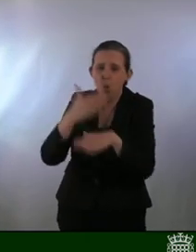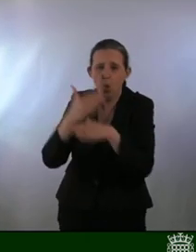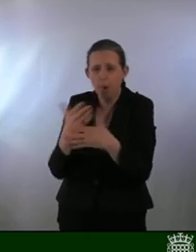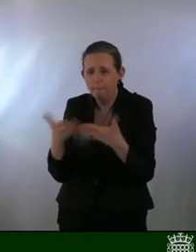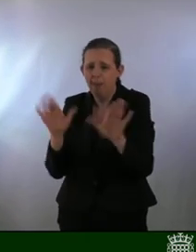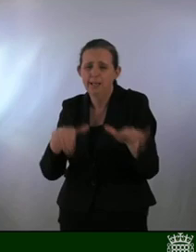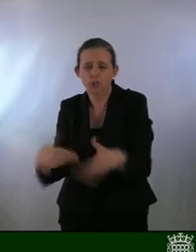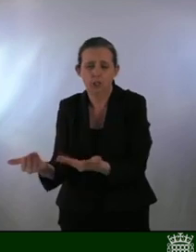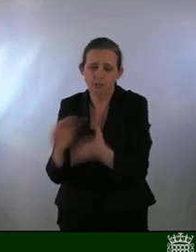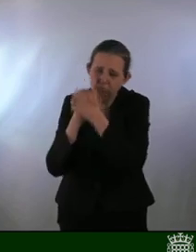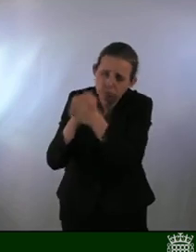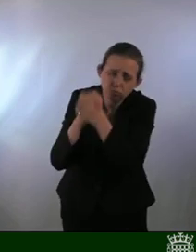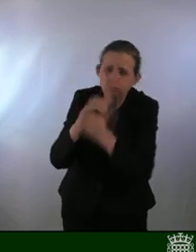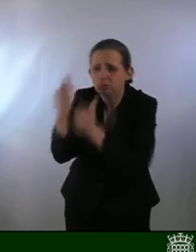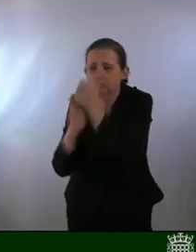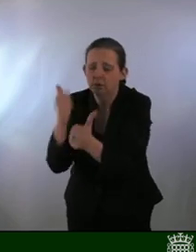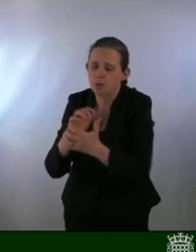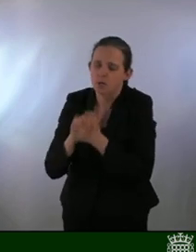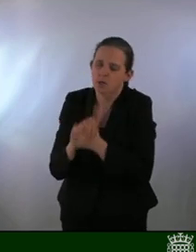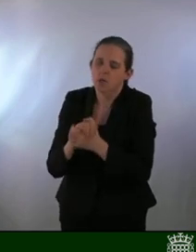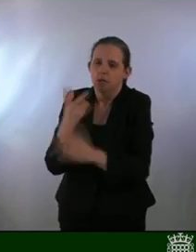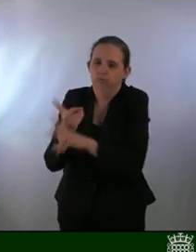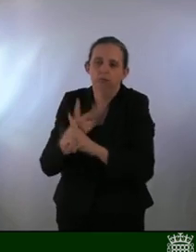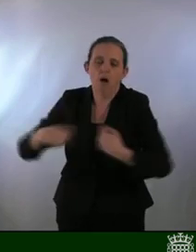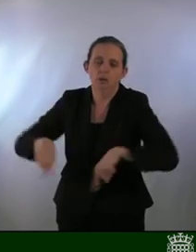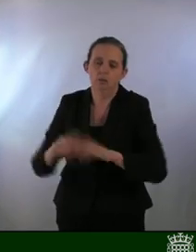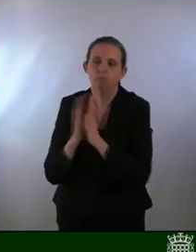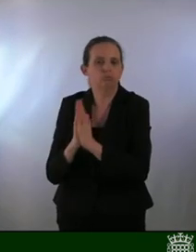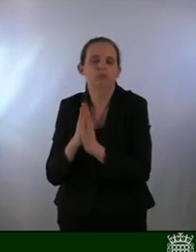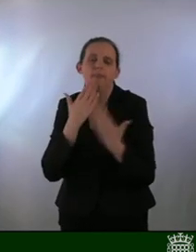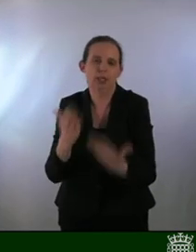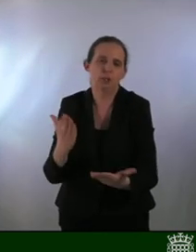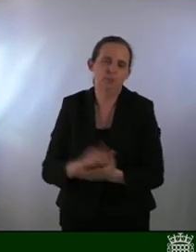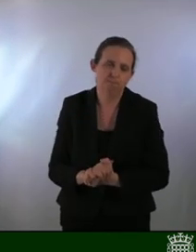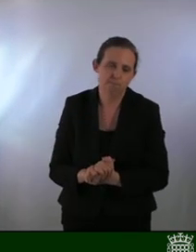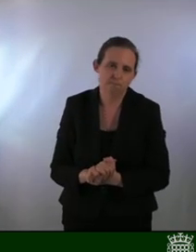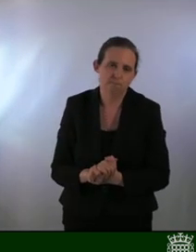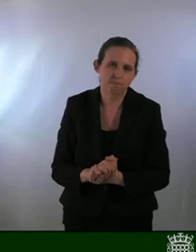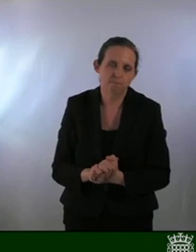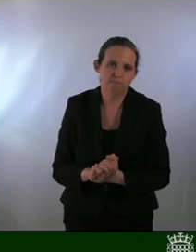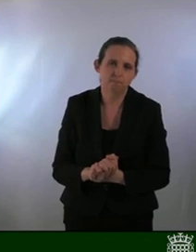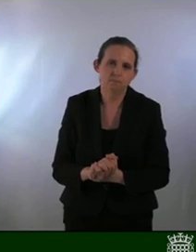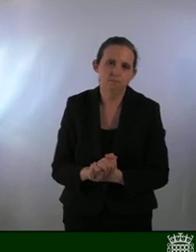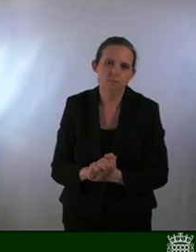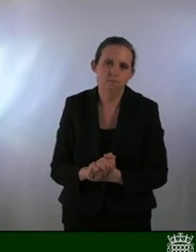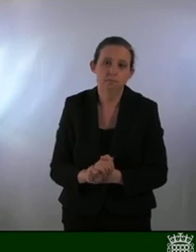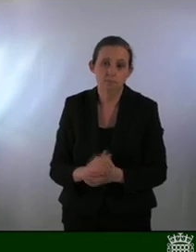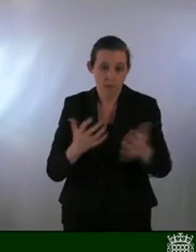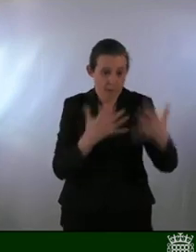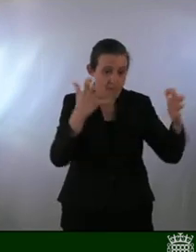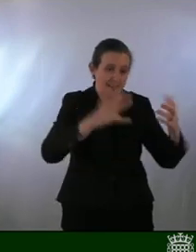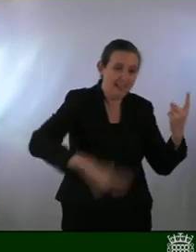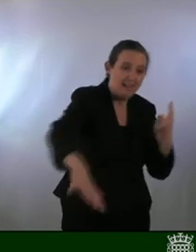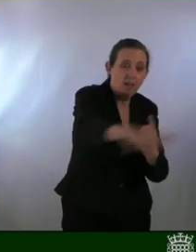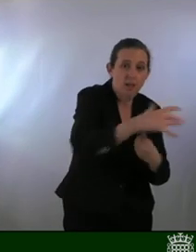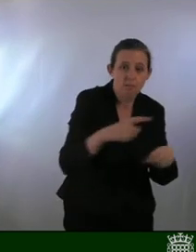Never have we been more in their debt, and will be in the coming weeks. The public, as indeed all members of